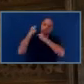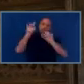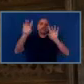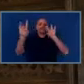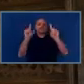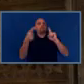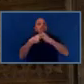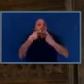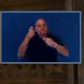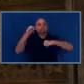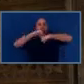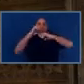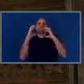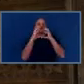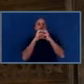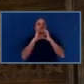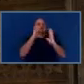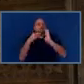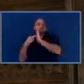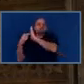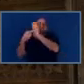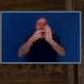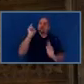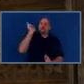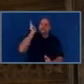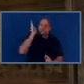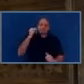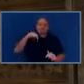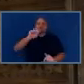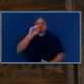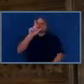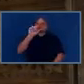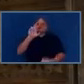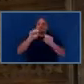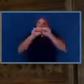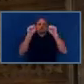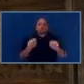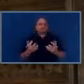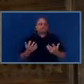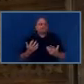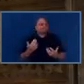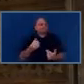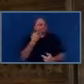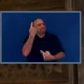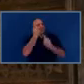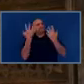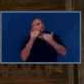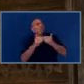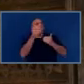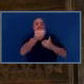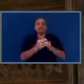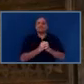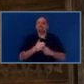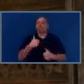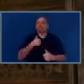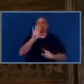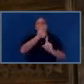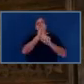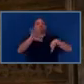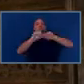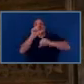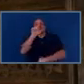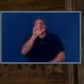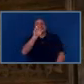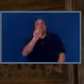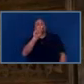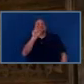shed new insights on the history of our solar system. So what's next? I'm your host, Lauren Ward, and hello. If you haven't